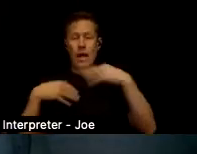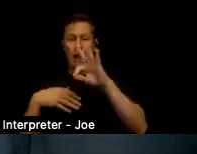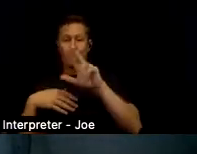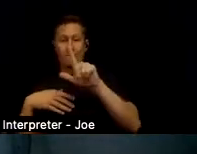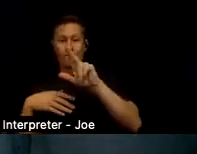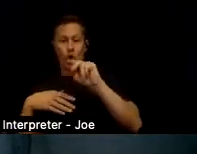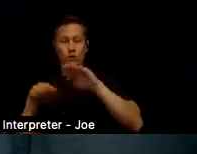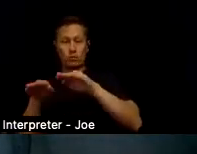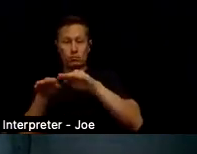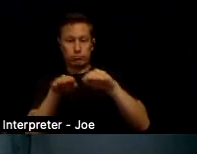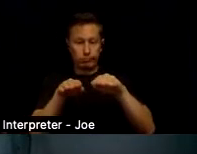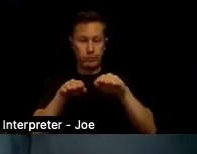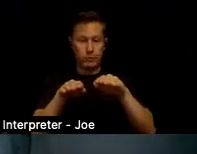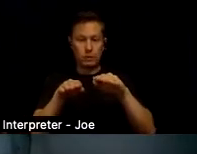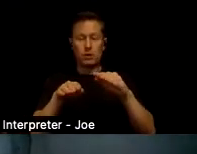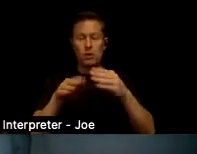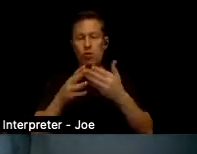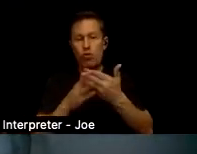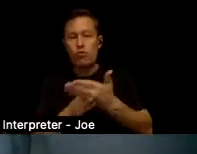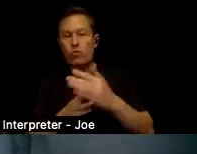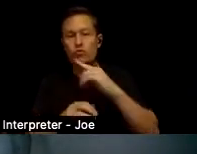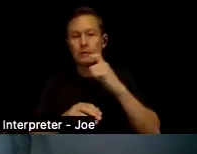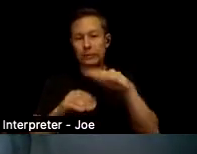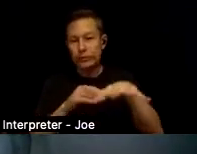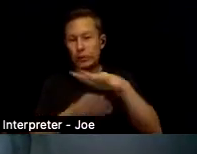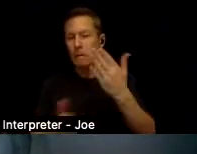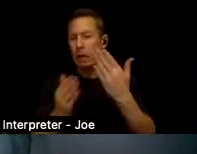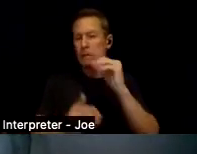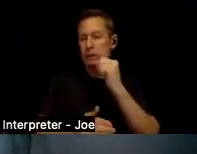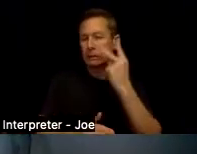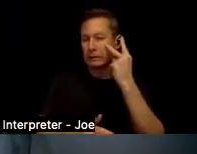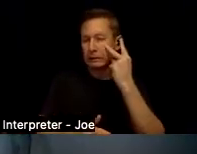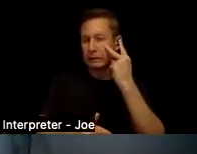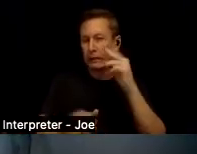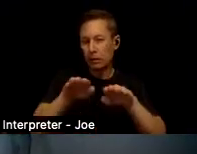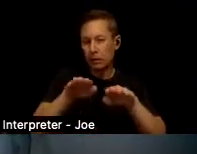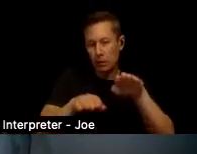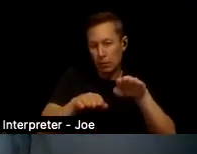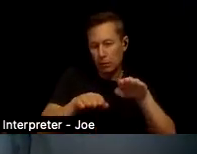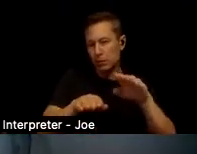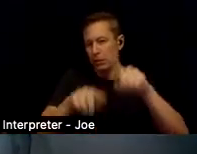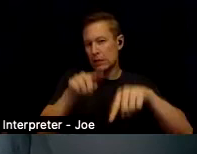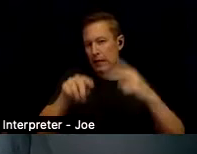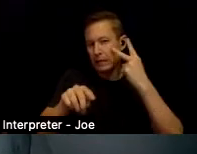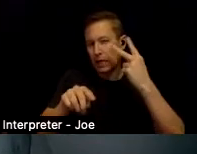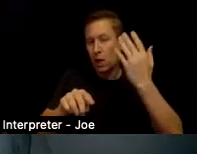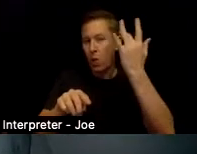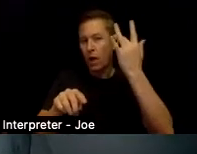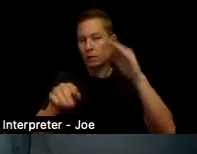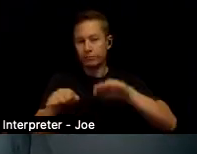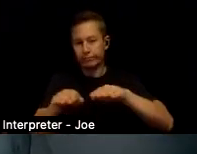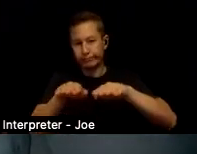sideways through the desert, you may not necessarily see the offset easily because you're just moving